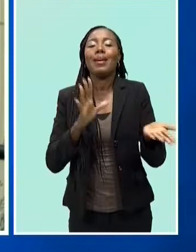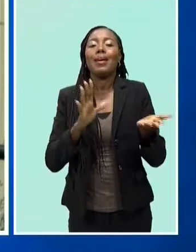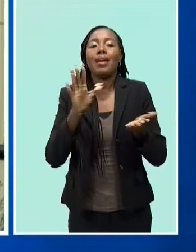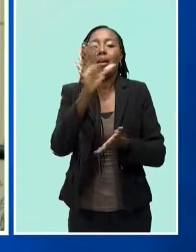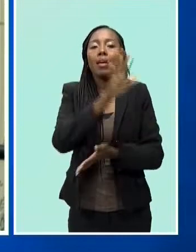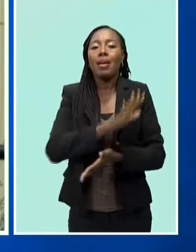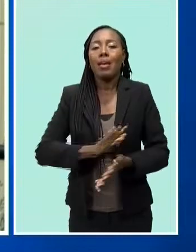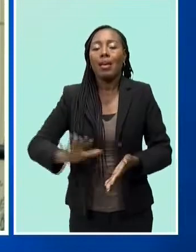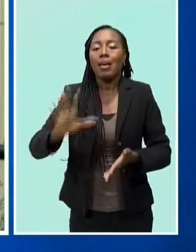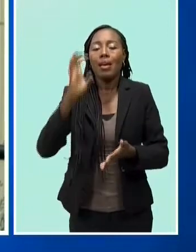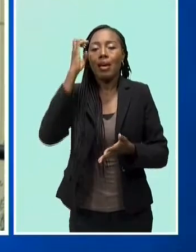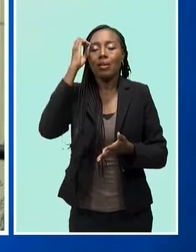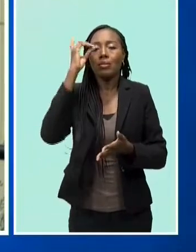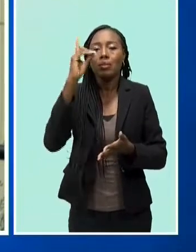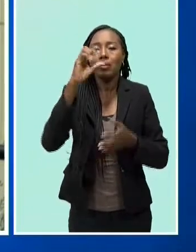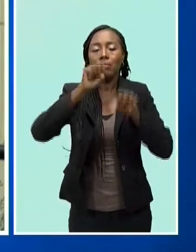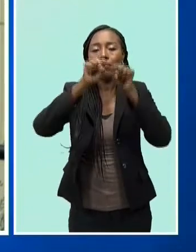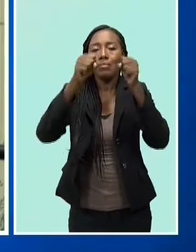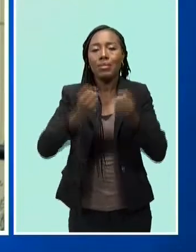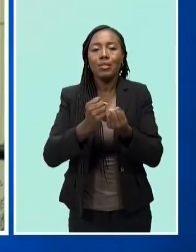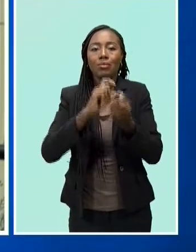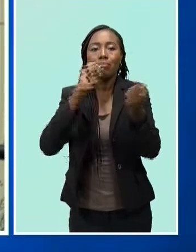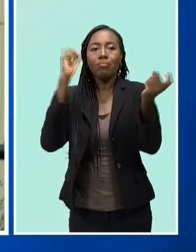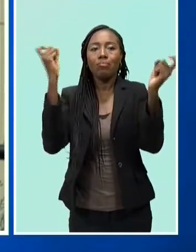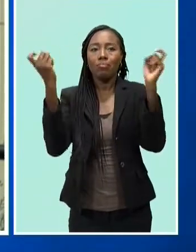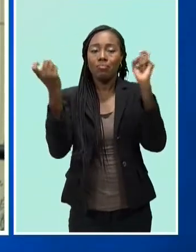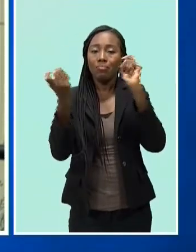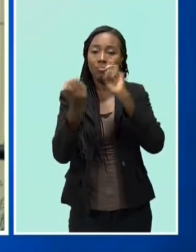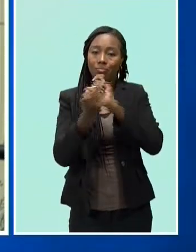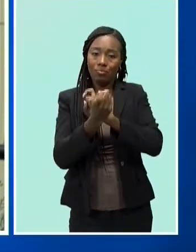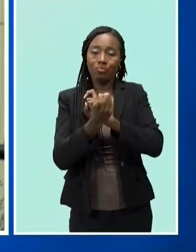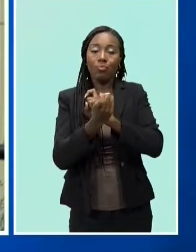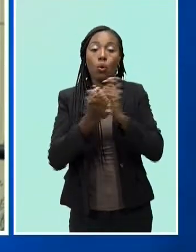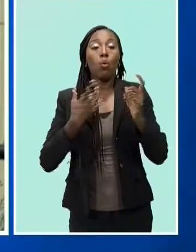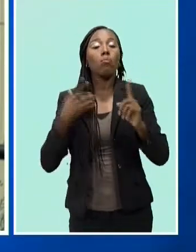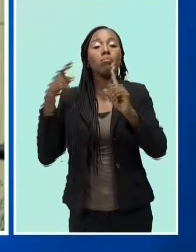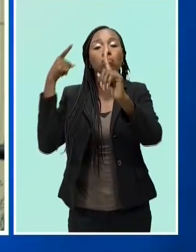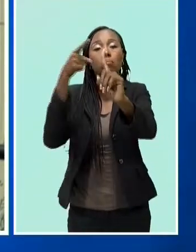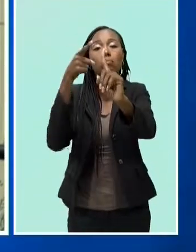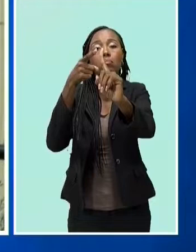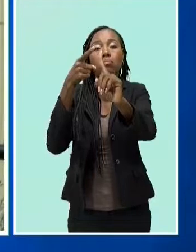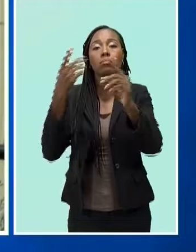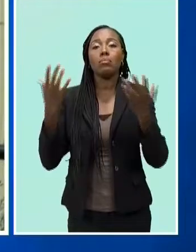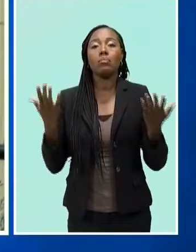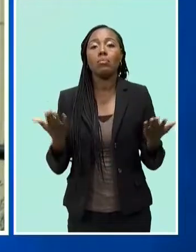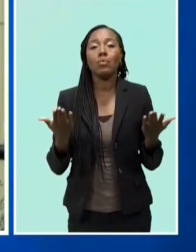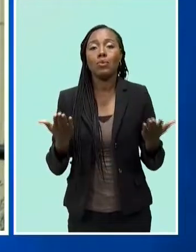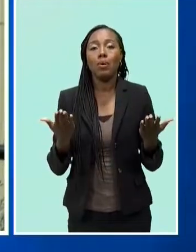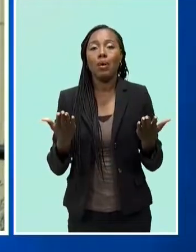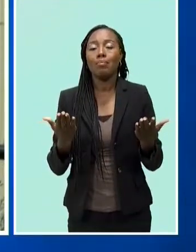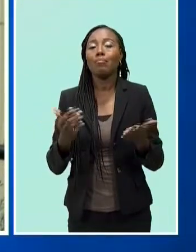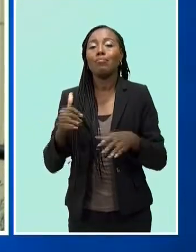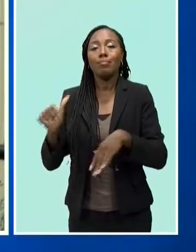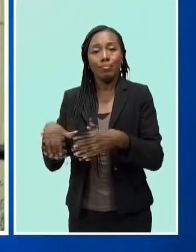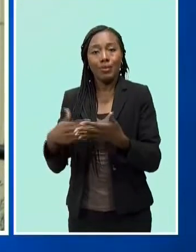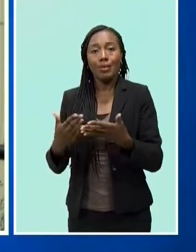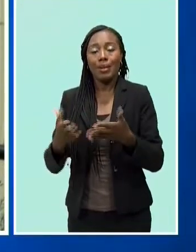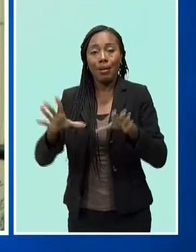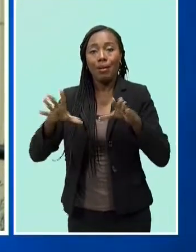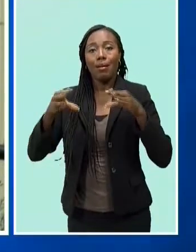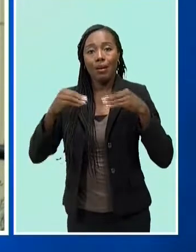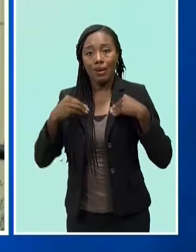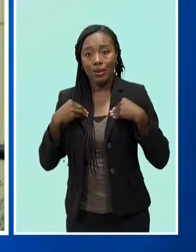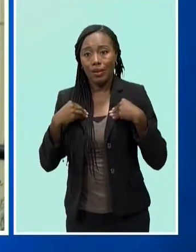face of our educational system. Our commitment has even extended to the approval of